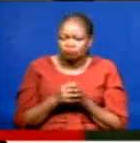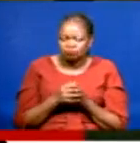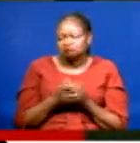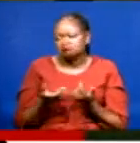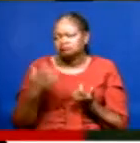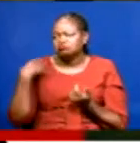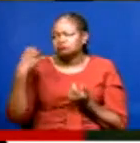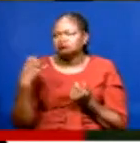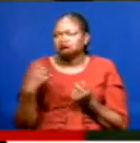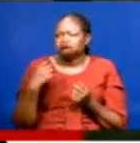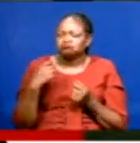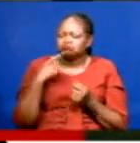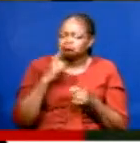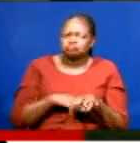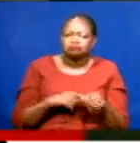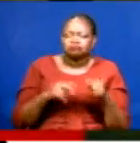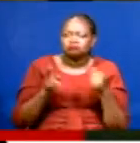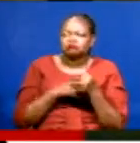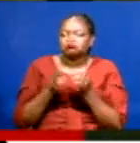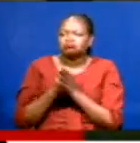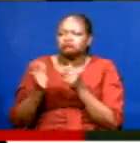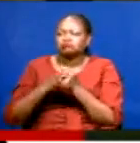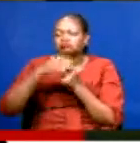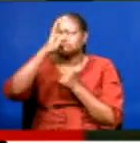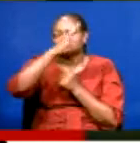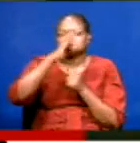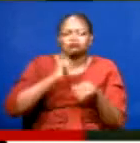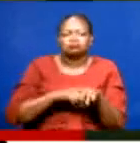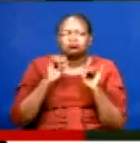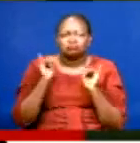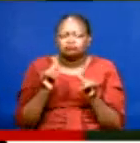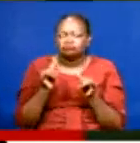bulletins at 7 and 9. Back to you, Daniel Akome, for the continuation of Sports Check.